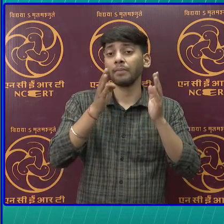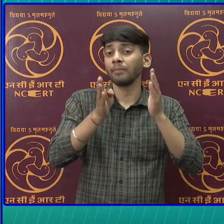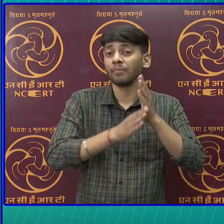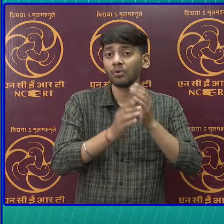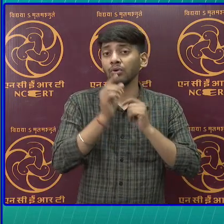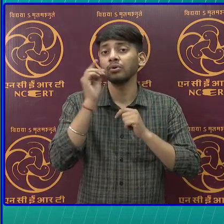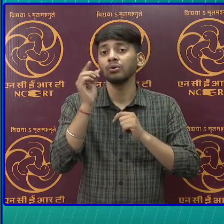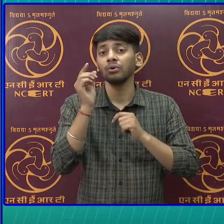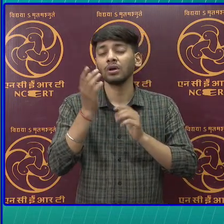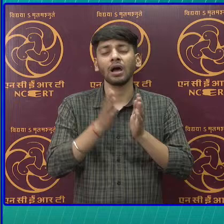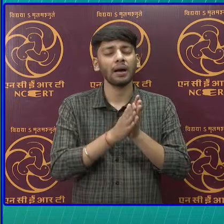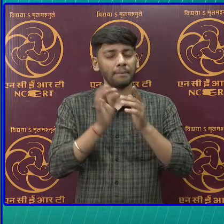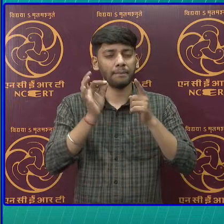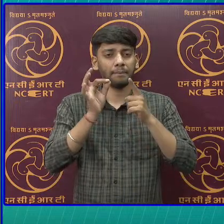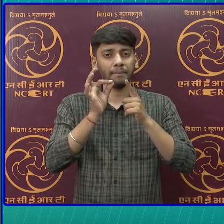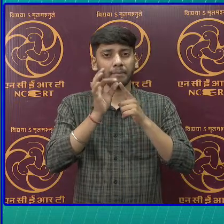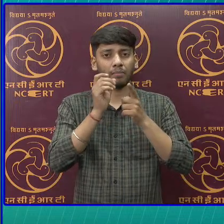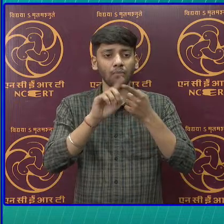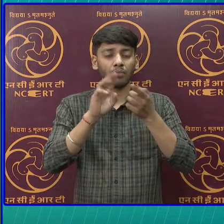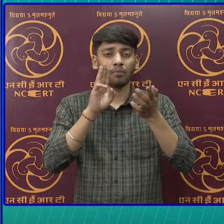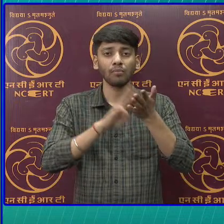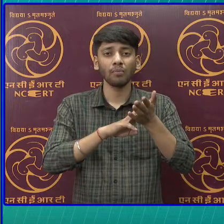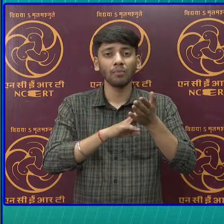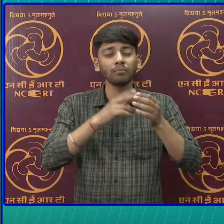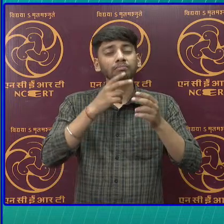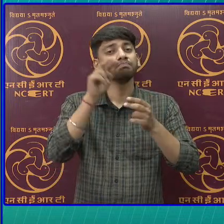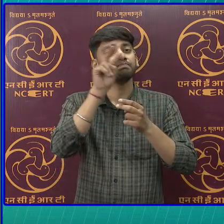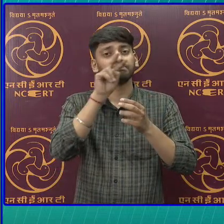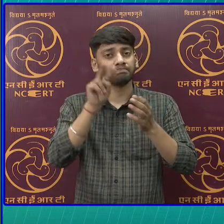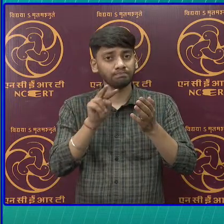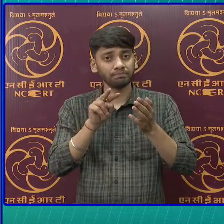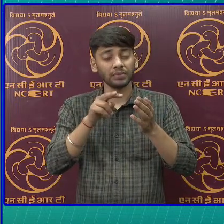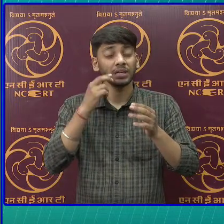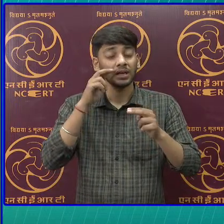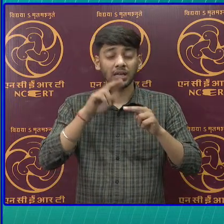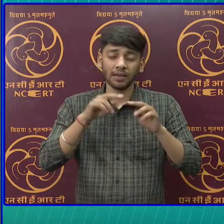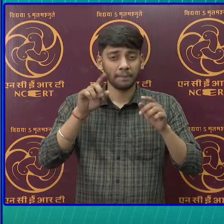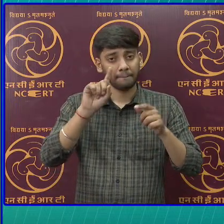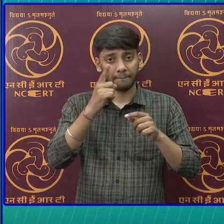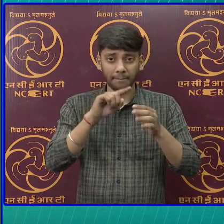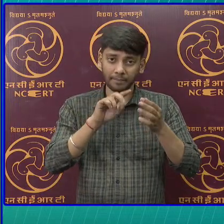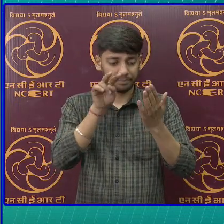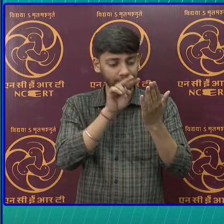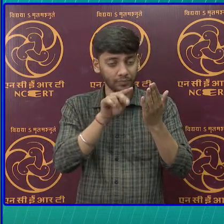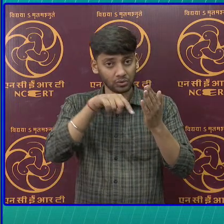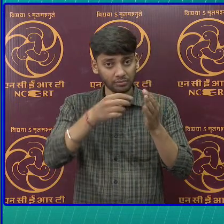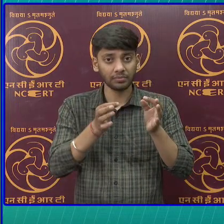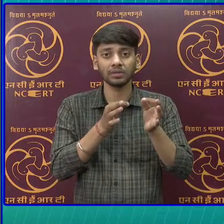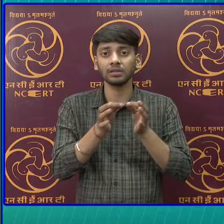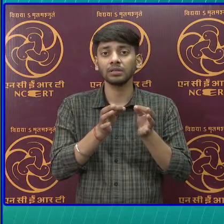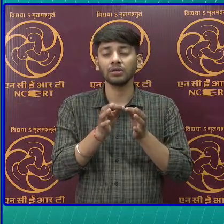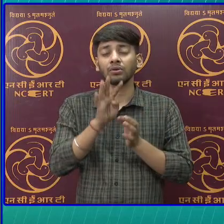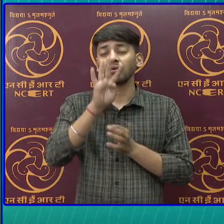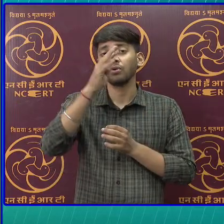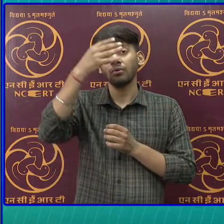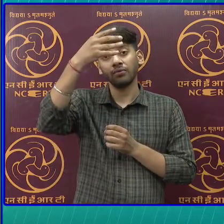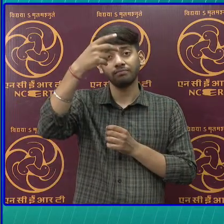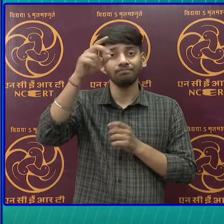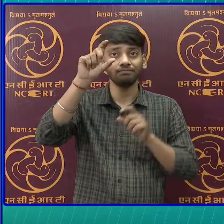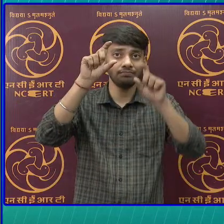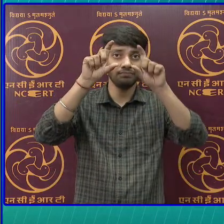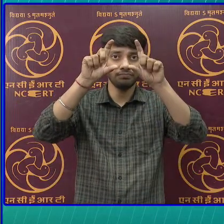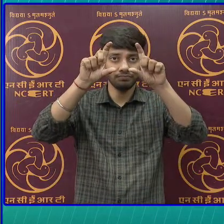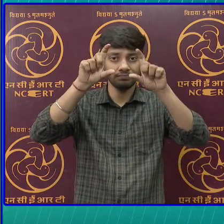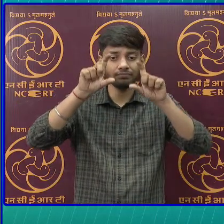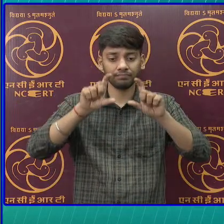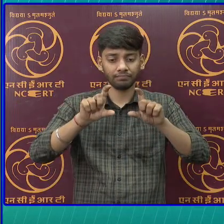Let us go through the poem. Once I will read it and then we will explain it. Okay. Okay. There are 4 stanzas, and